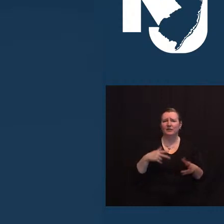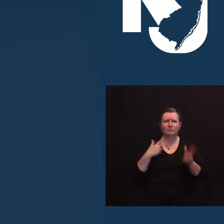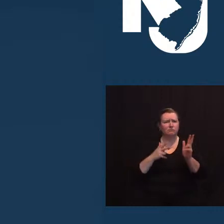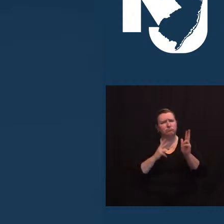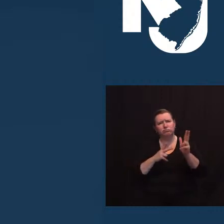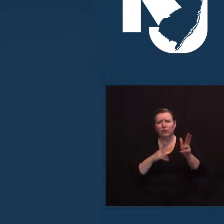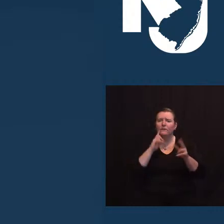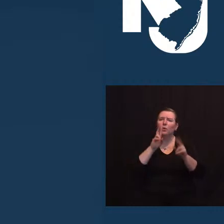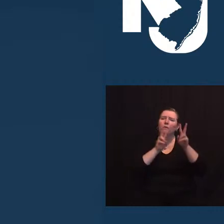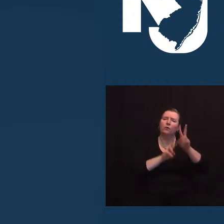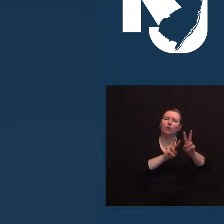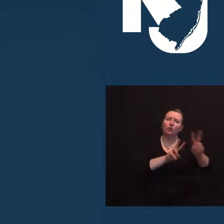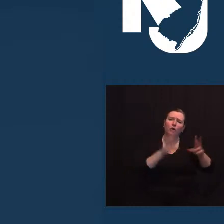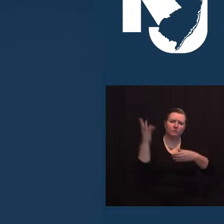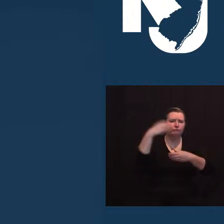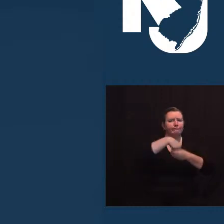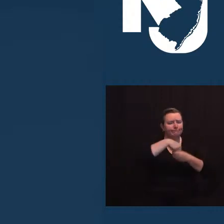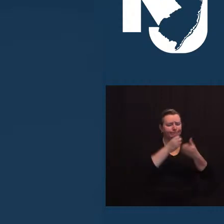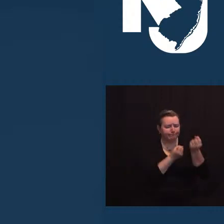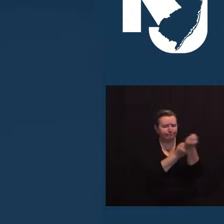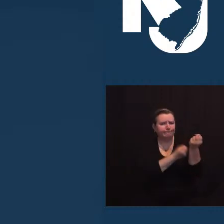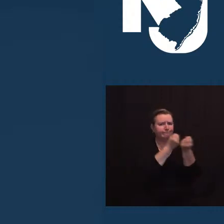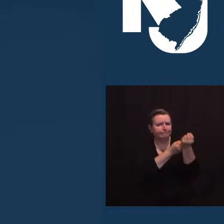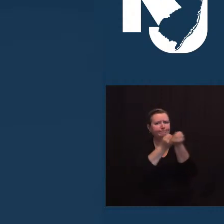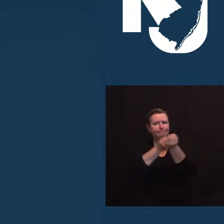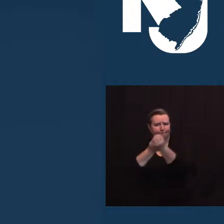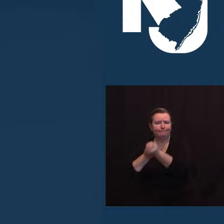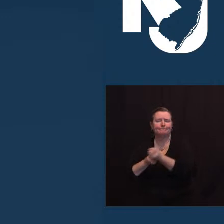those in the community who had passed.